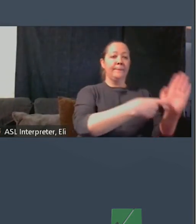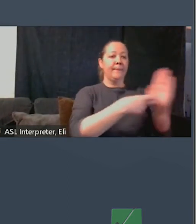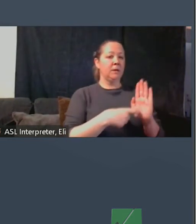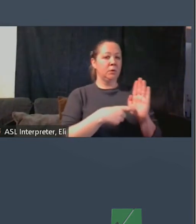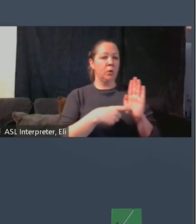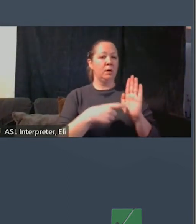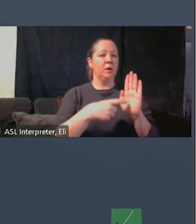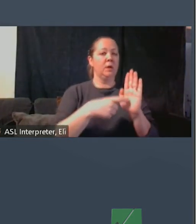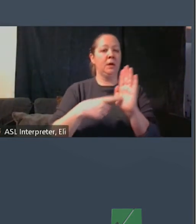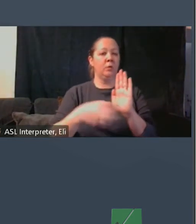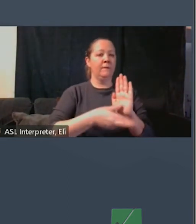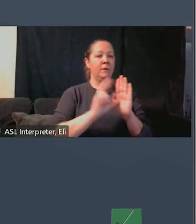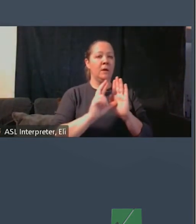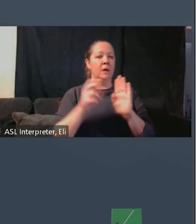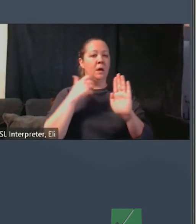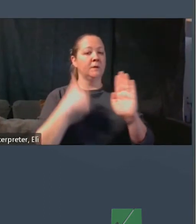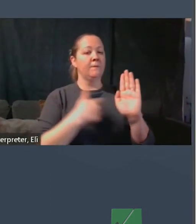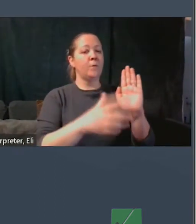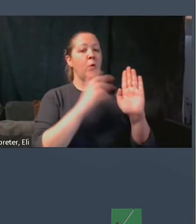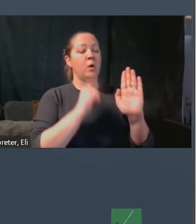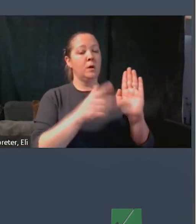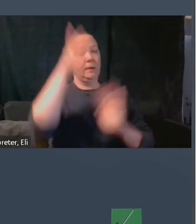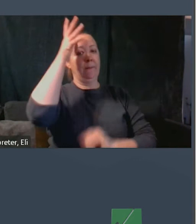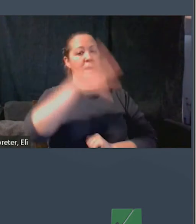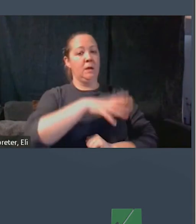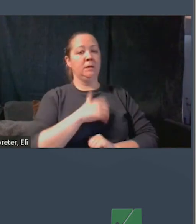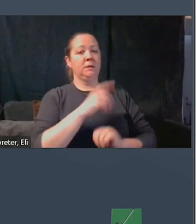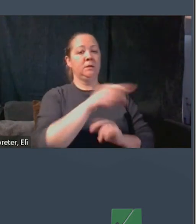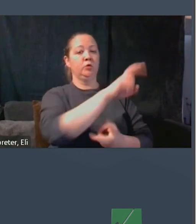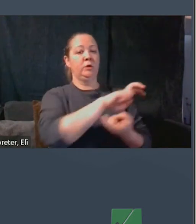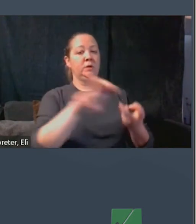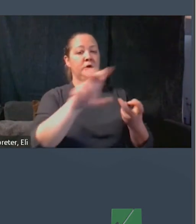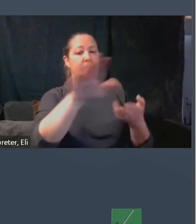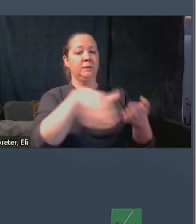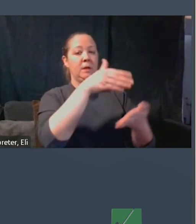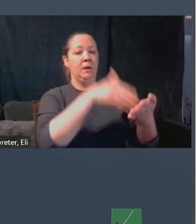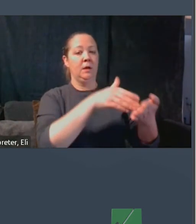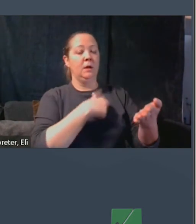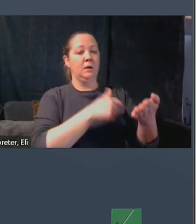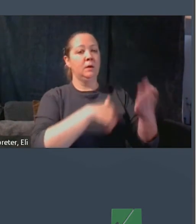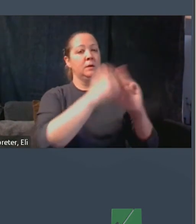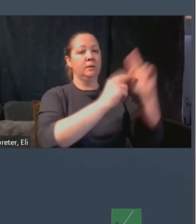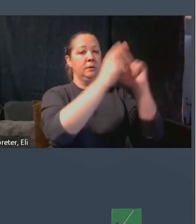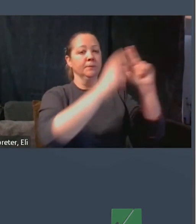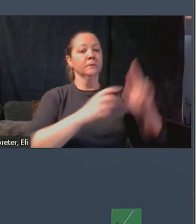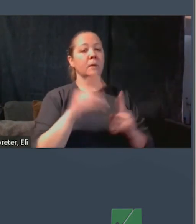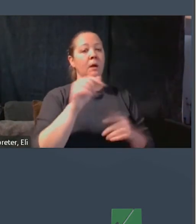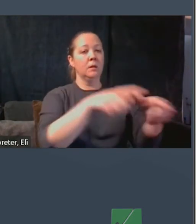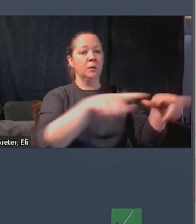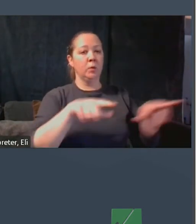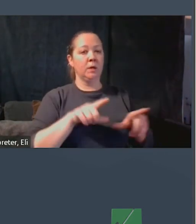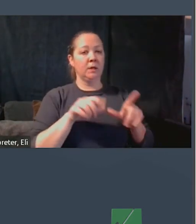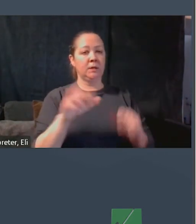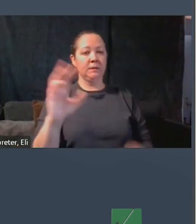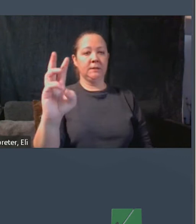proposed replacement of an existing transitional housing facility located at 603 South Addison Road. The